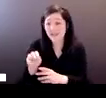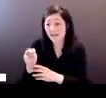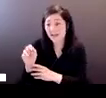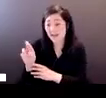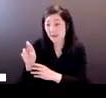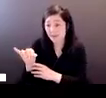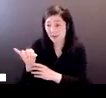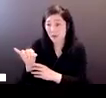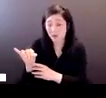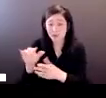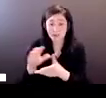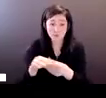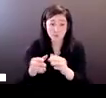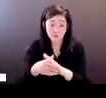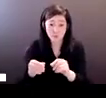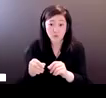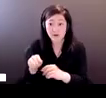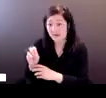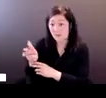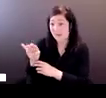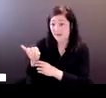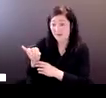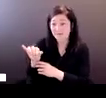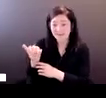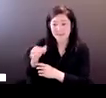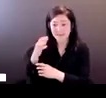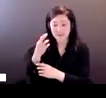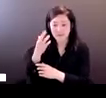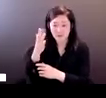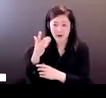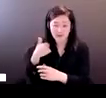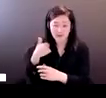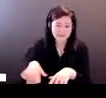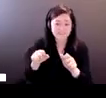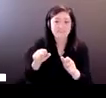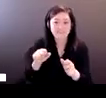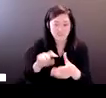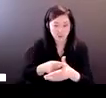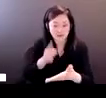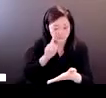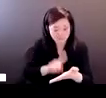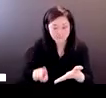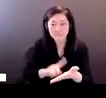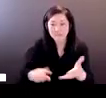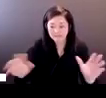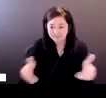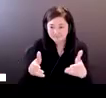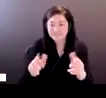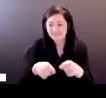is actually the reason that I started the research and gathered the research team around us.